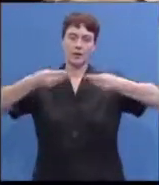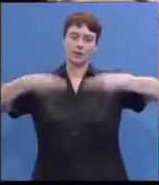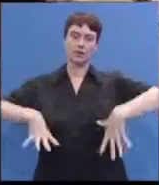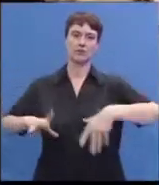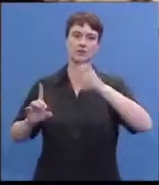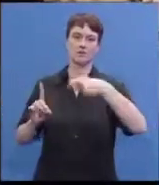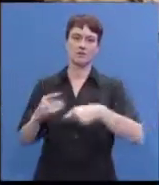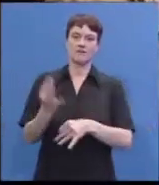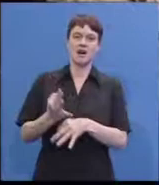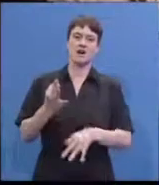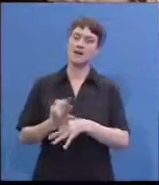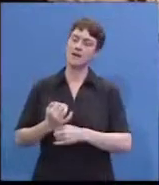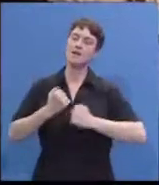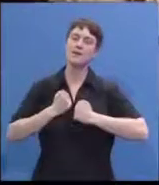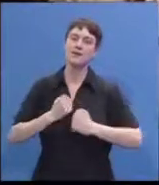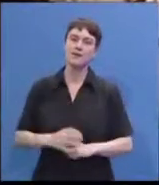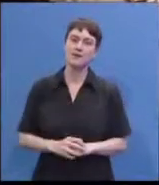our father.